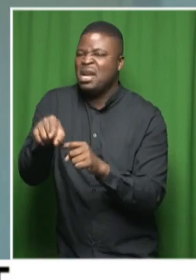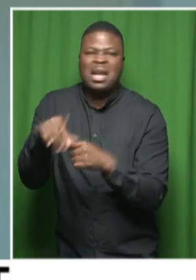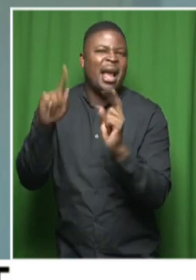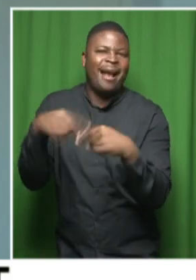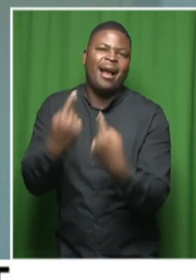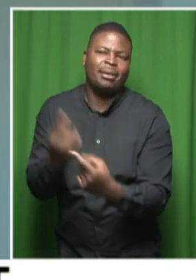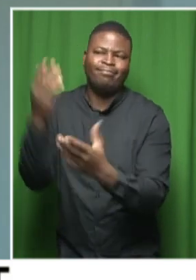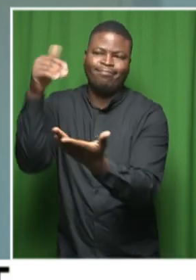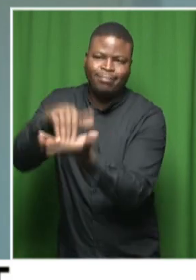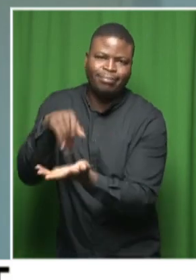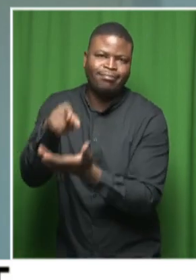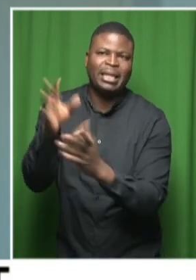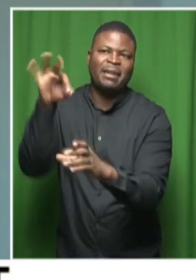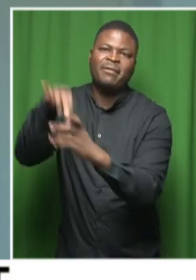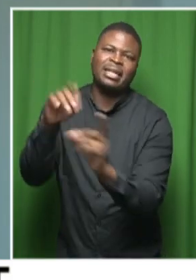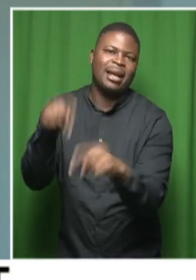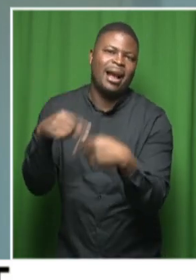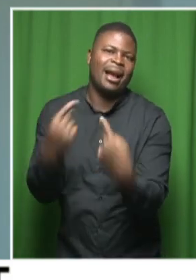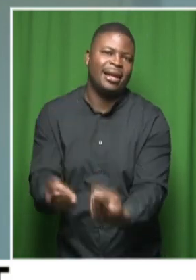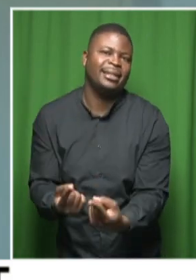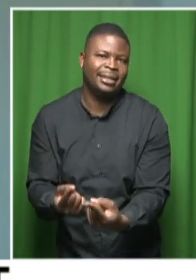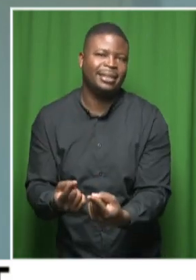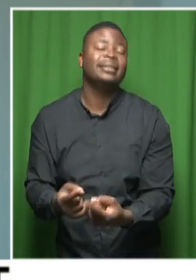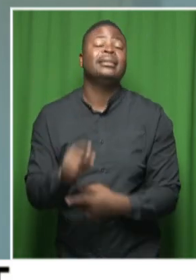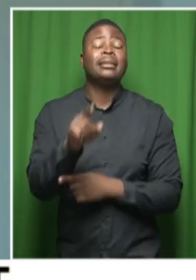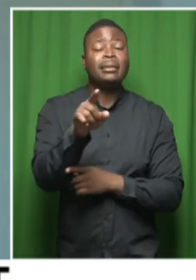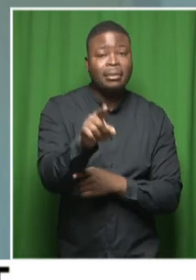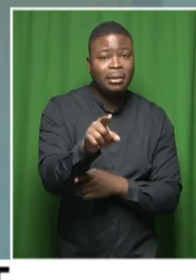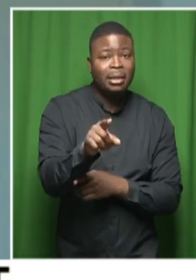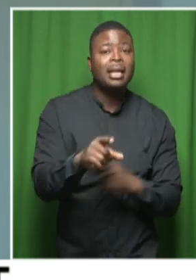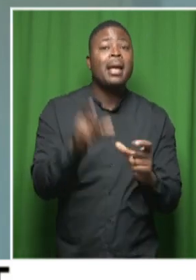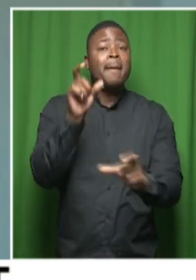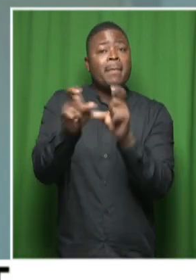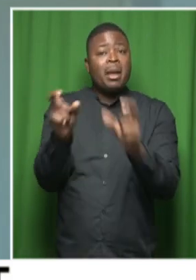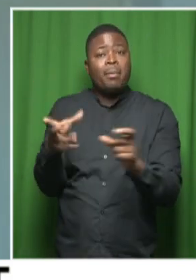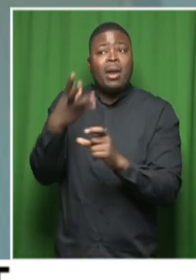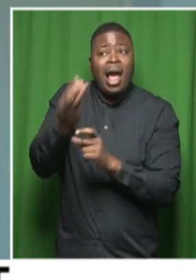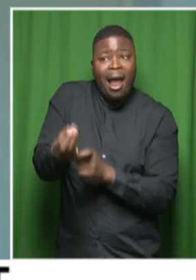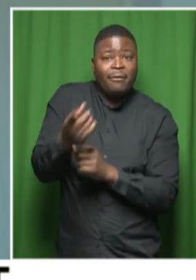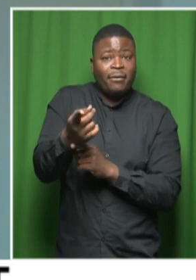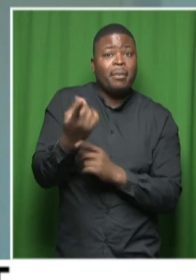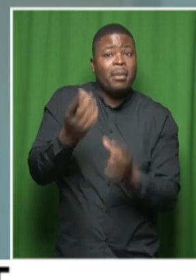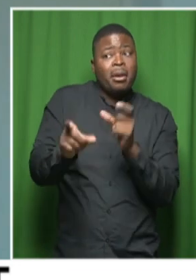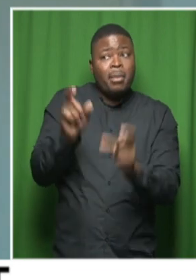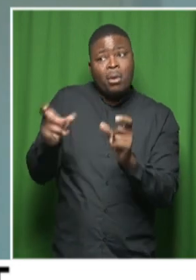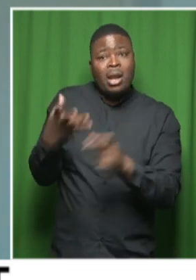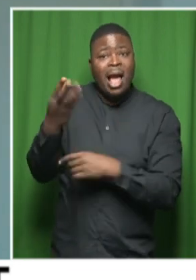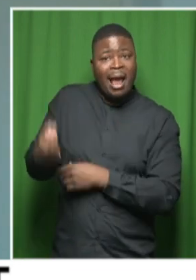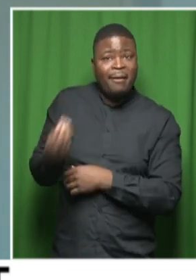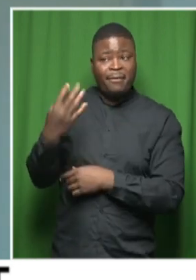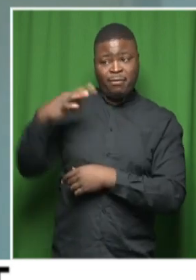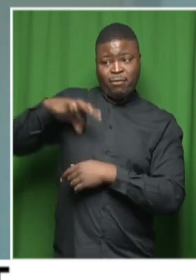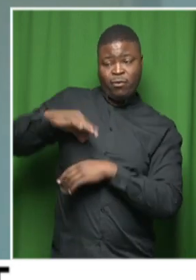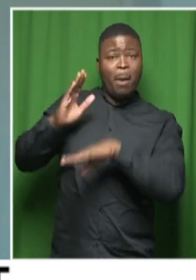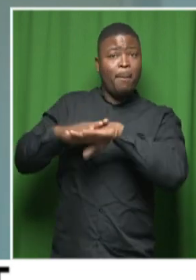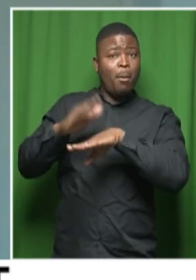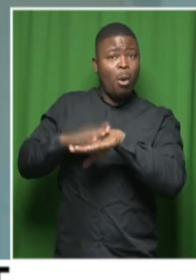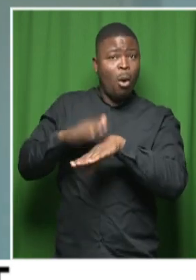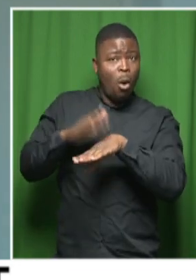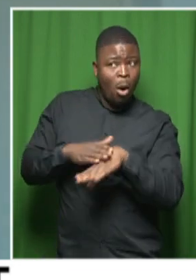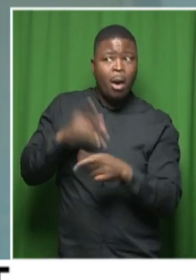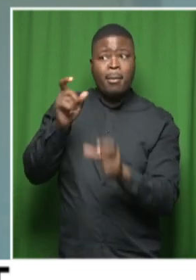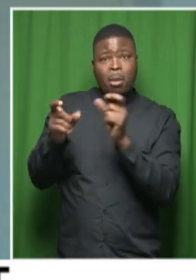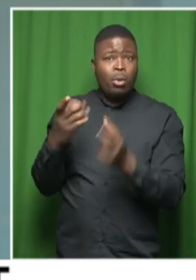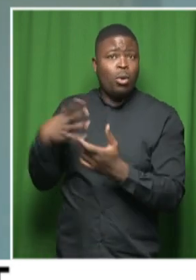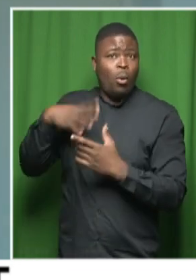to benefit from interest rate increases are those people who have surplus income, who can invest, which is in this context, who can invest